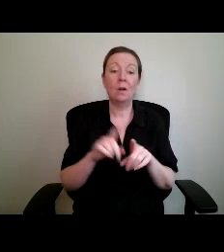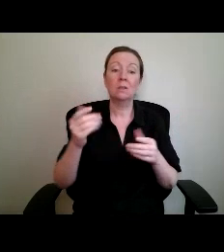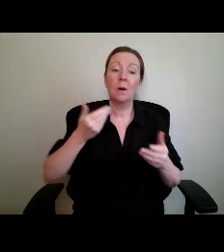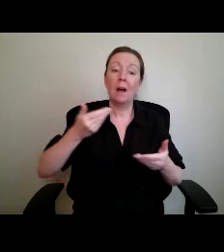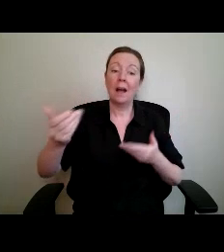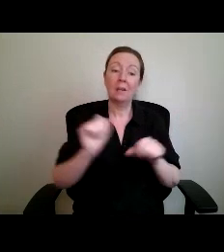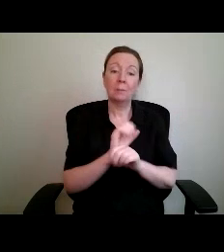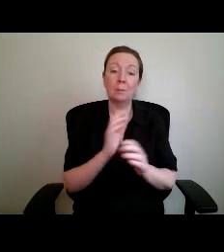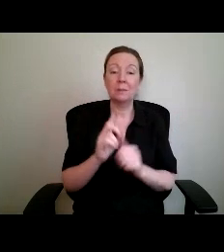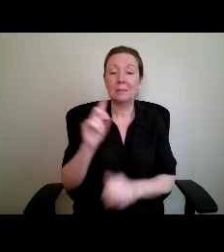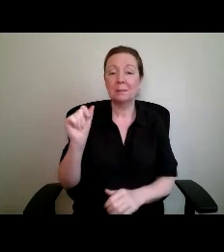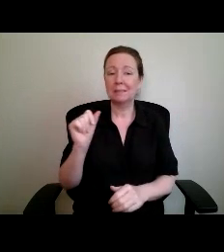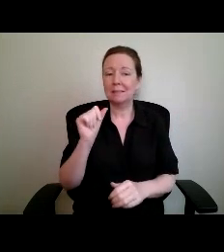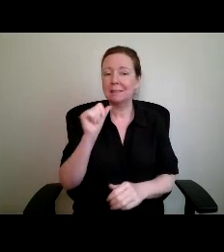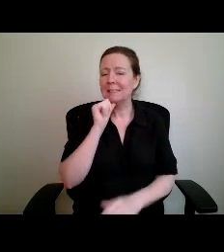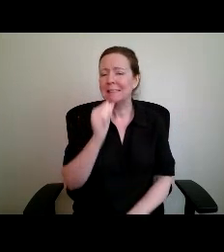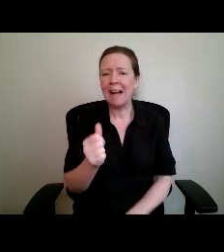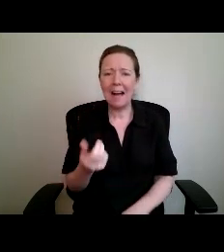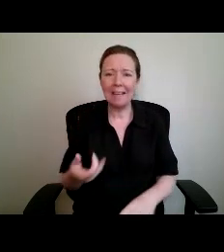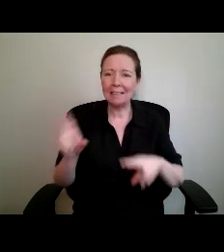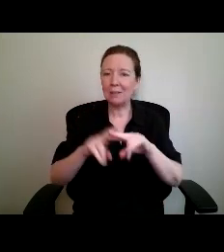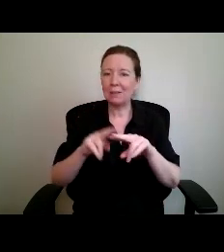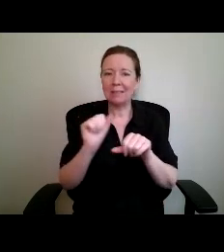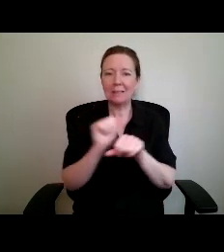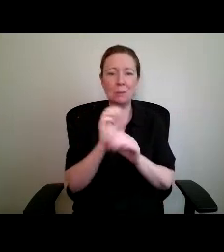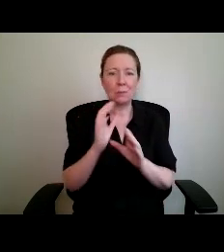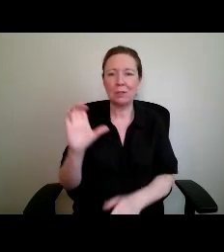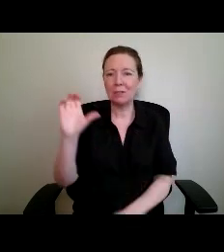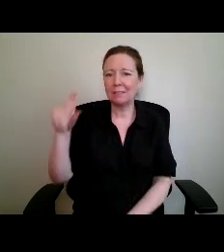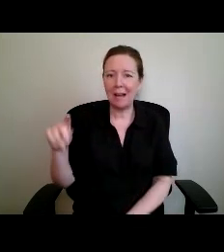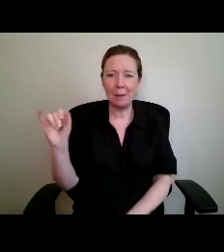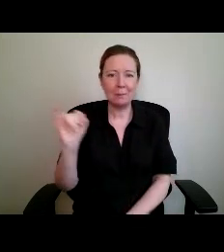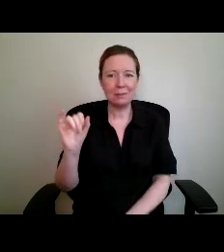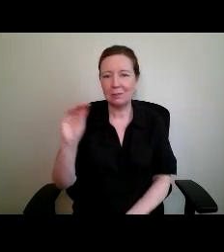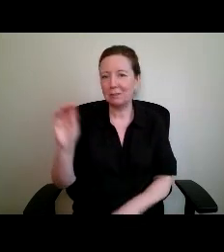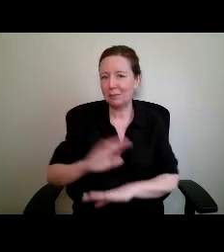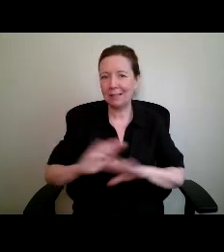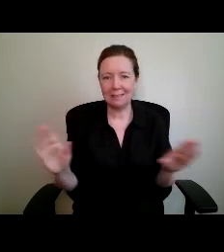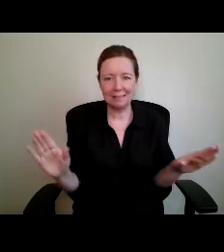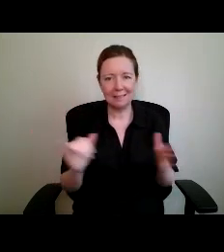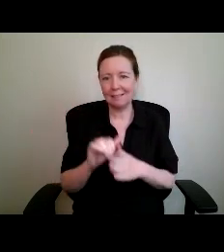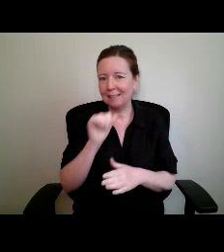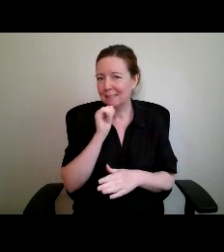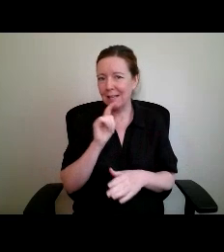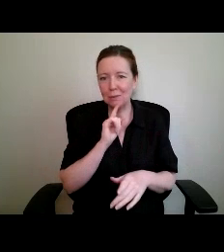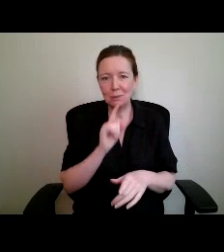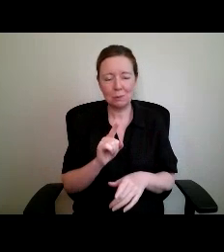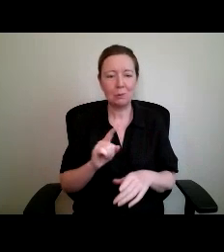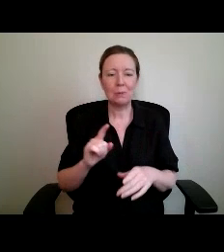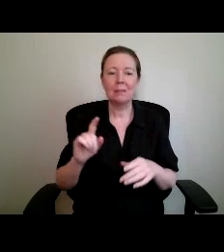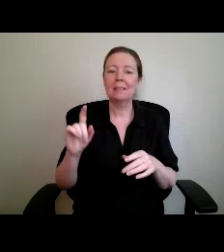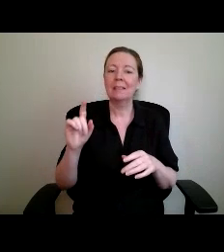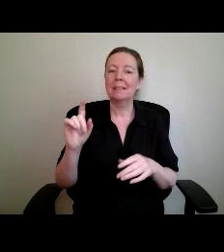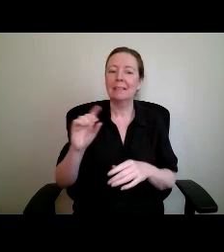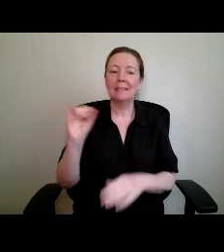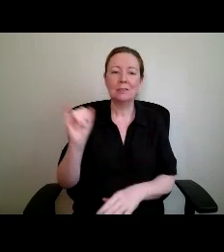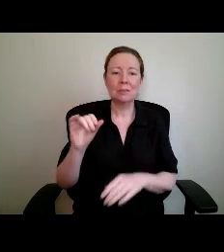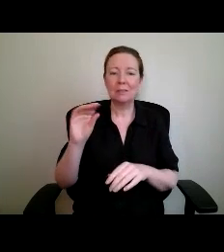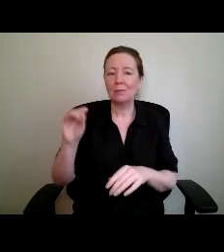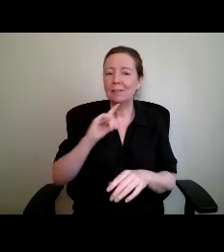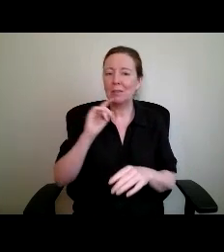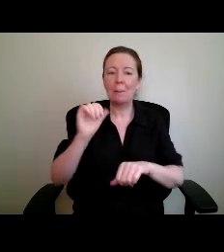with disabilities does not increase workers' compensation insurance rates. Workers' compensation insurance rates are based